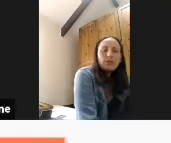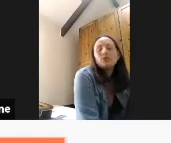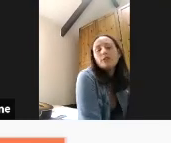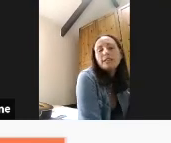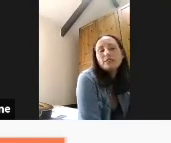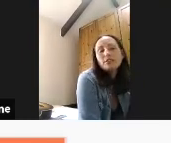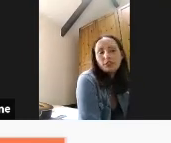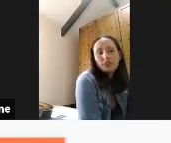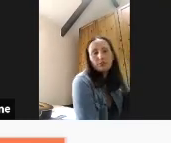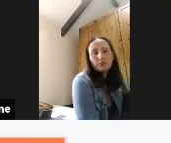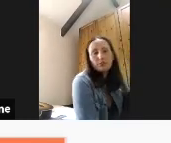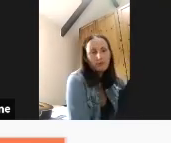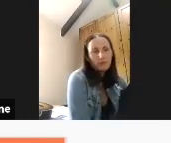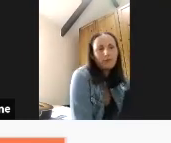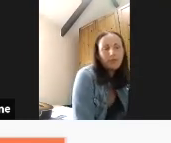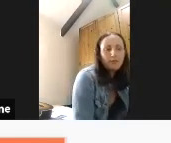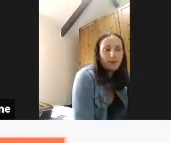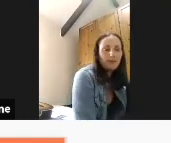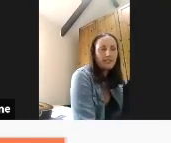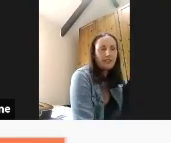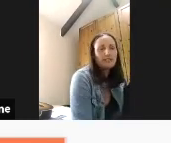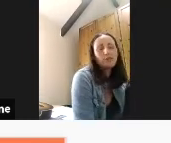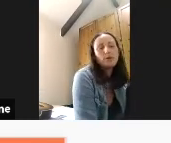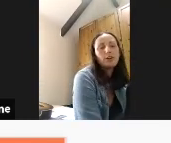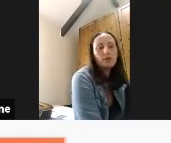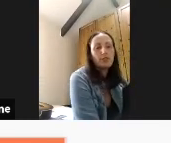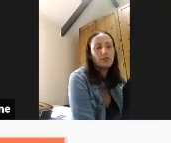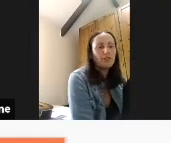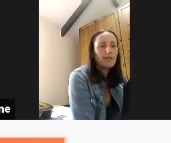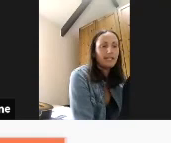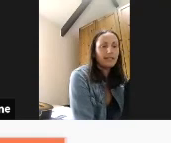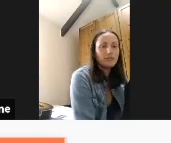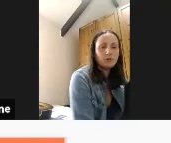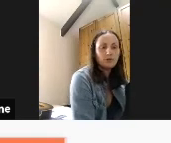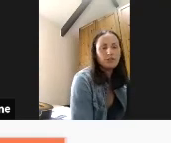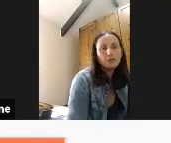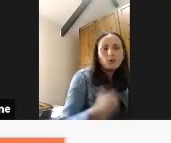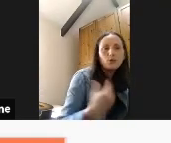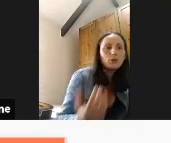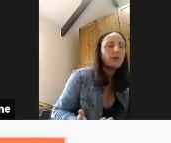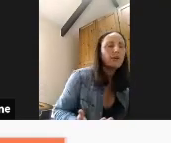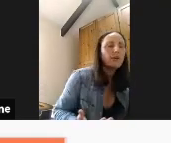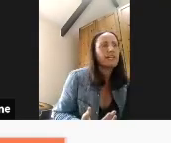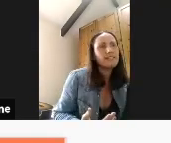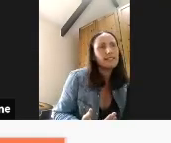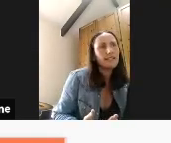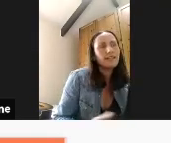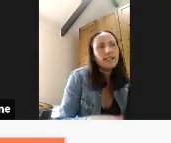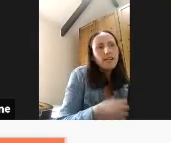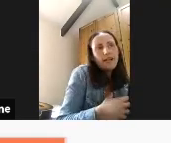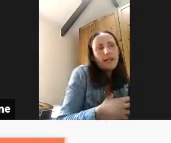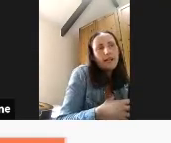What we do, it's not just, we do build a software platform. It's an integral part of what we do, making these tools that are all about